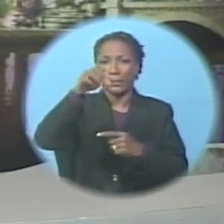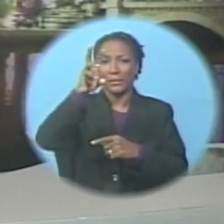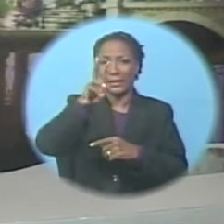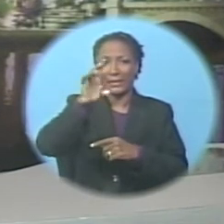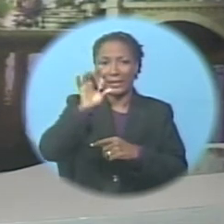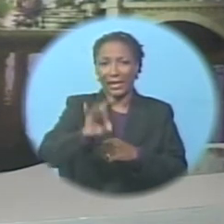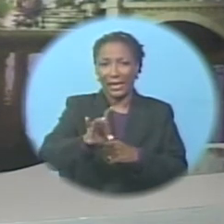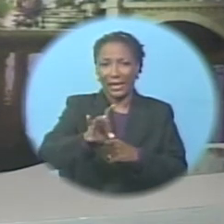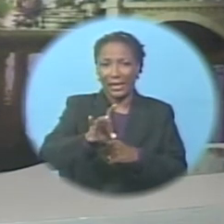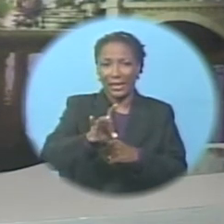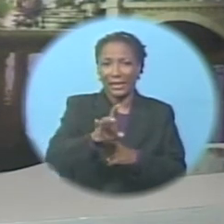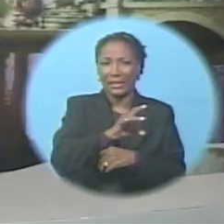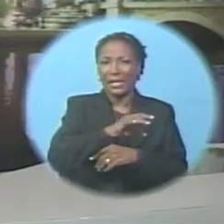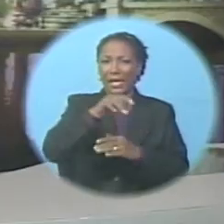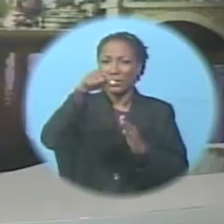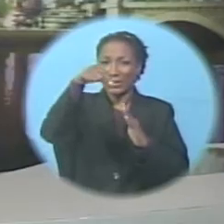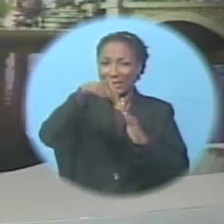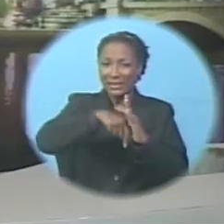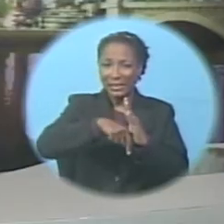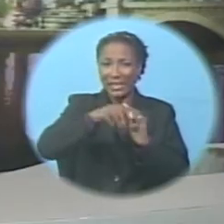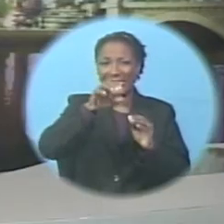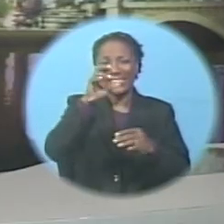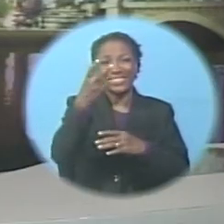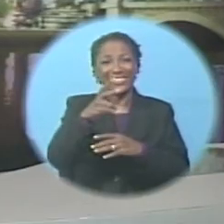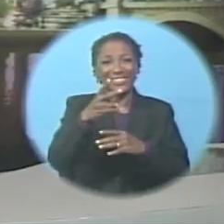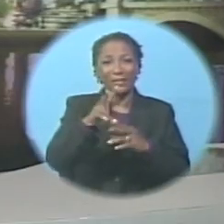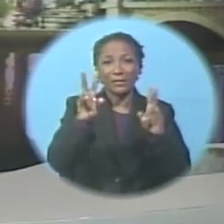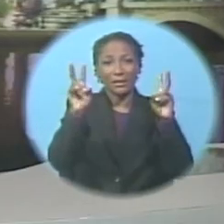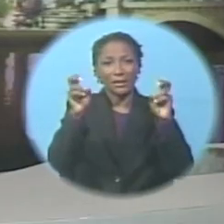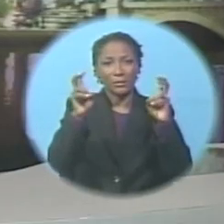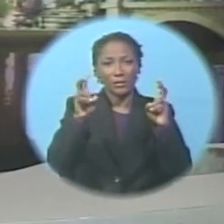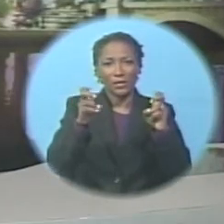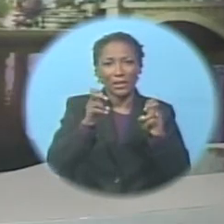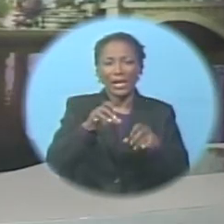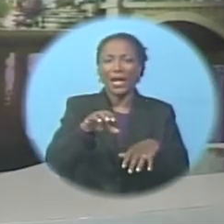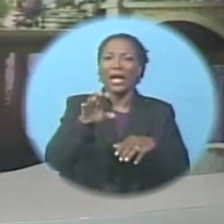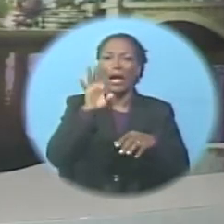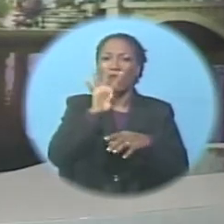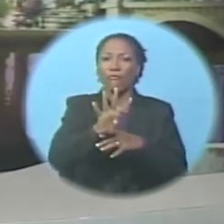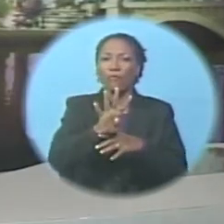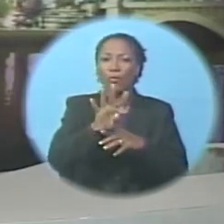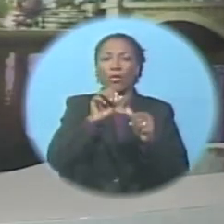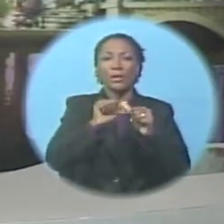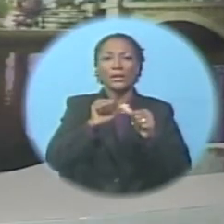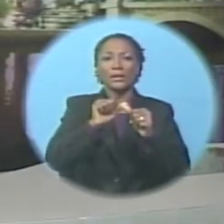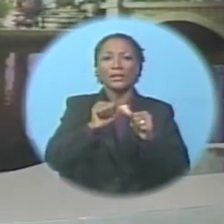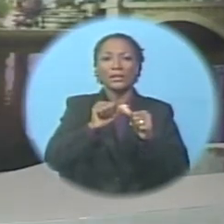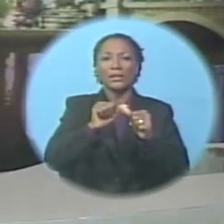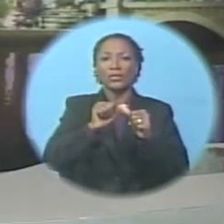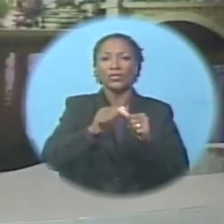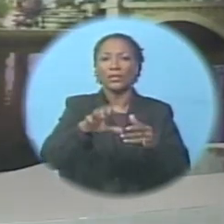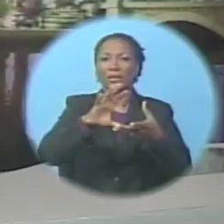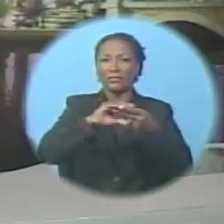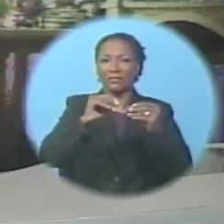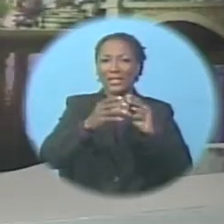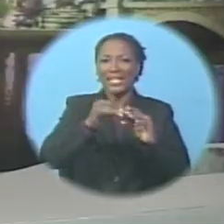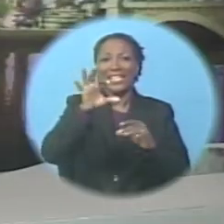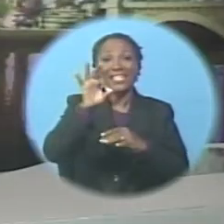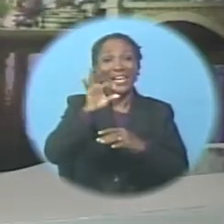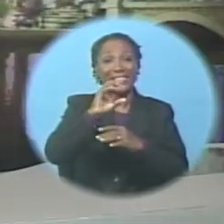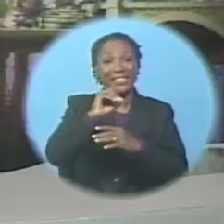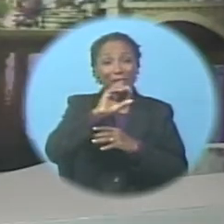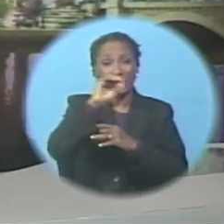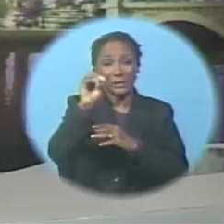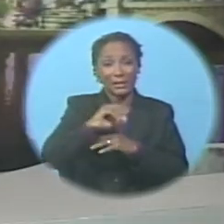decline in 17 subjects and constant grades in 4. Among the subjects which performed at 90% or better this year